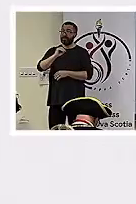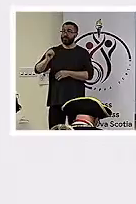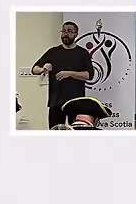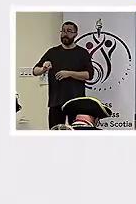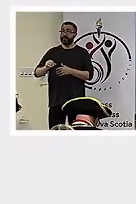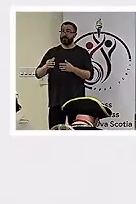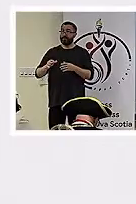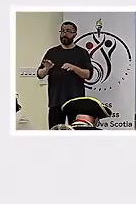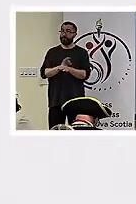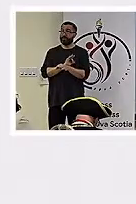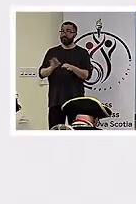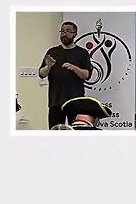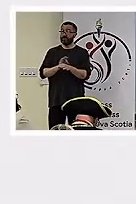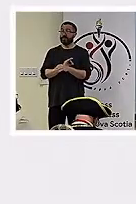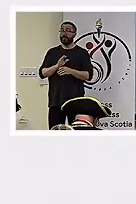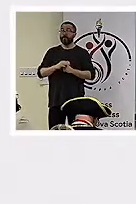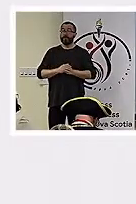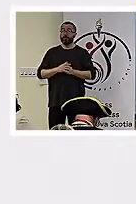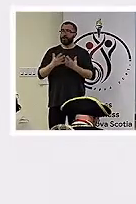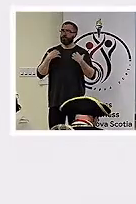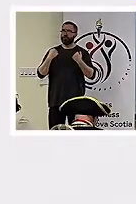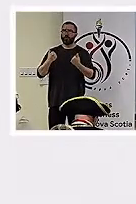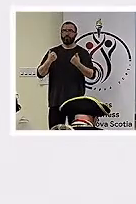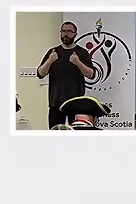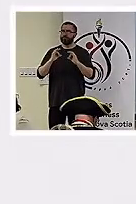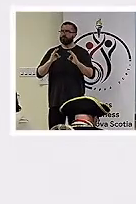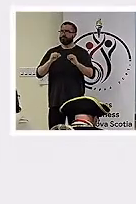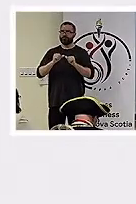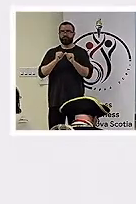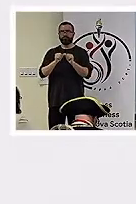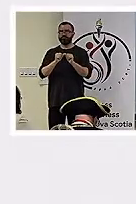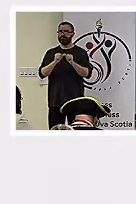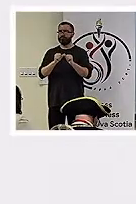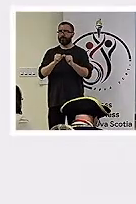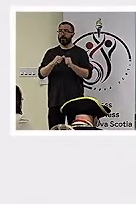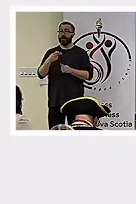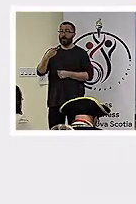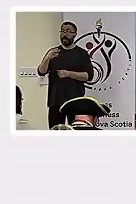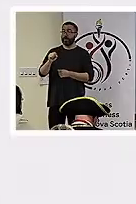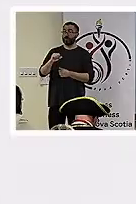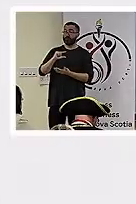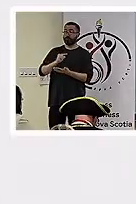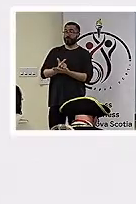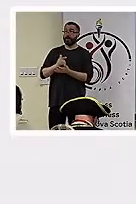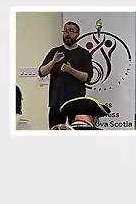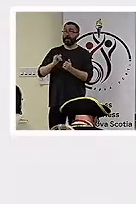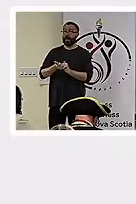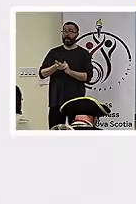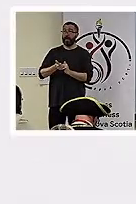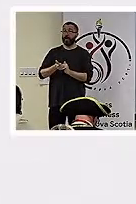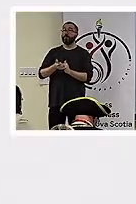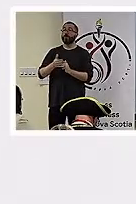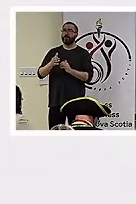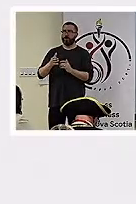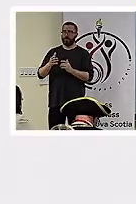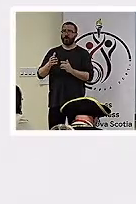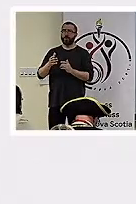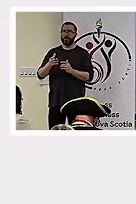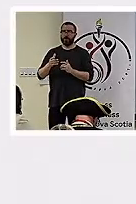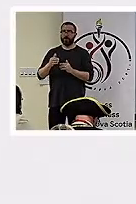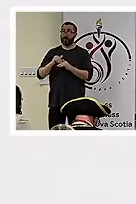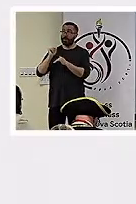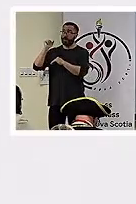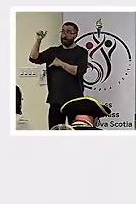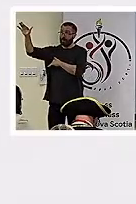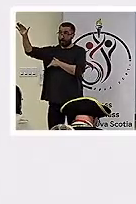remained untouched. He finished high school by correspondence, in overcoming the challenges of being a